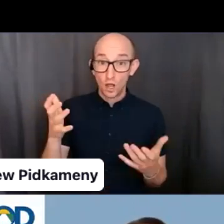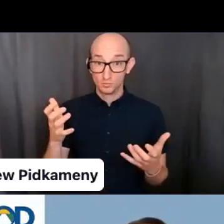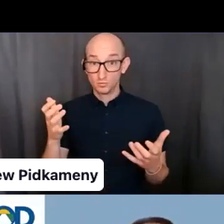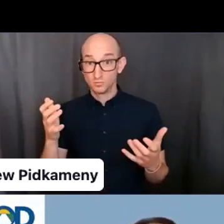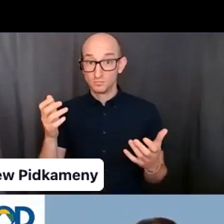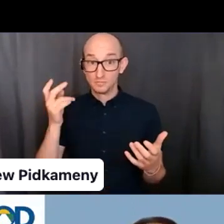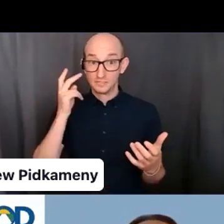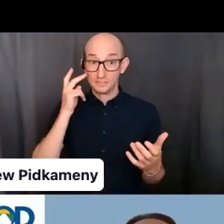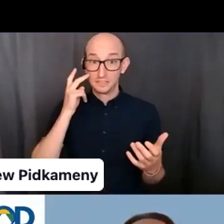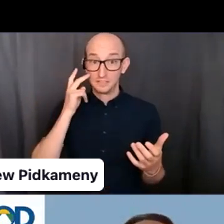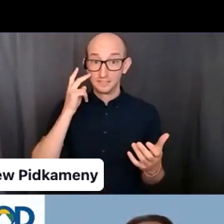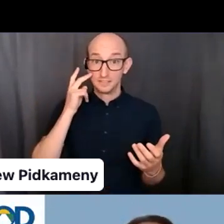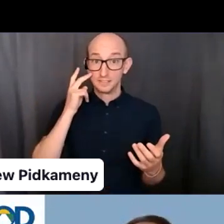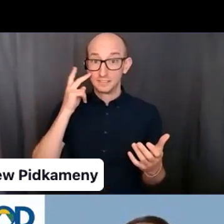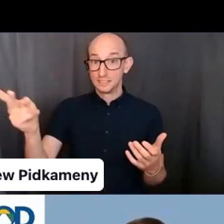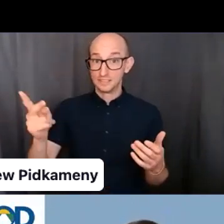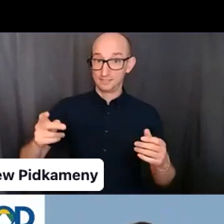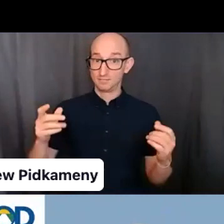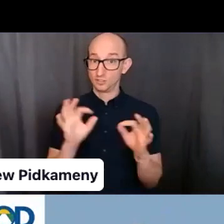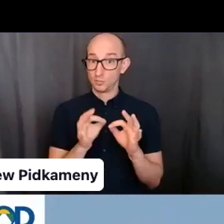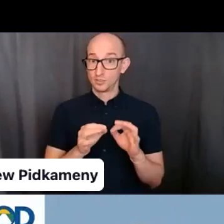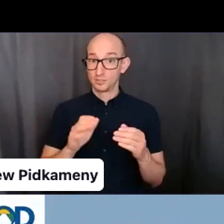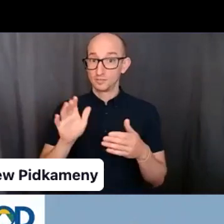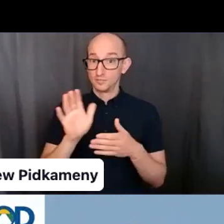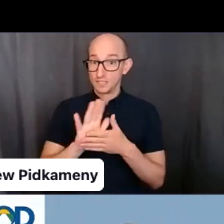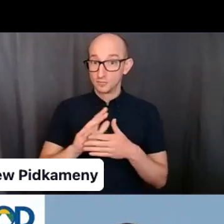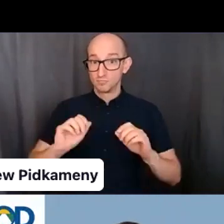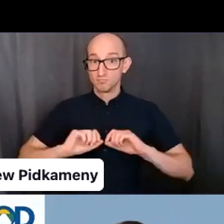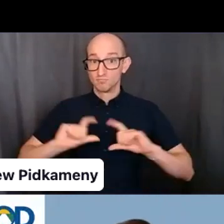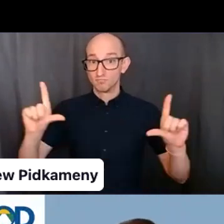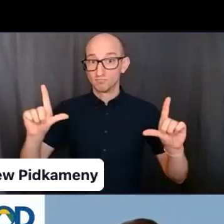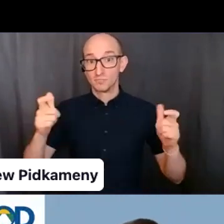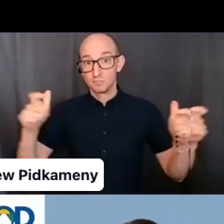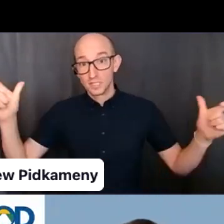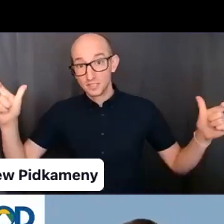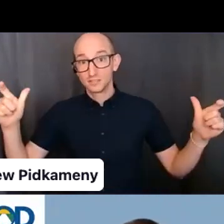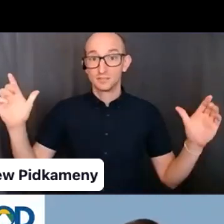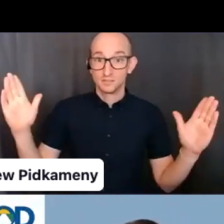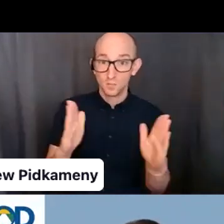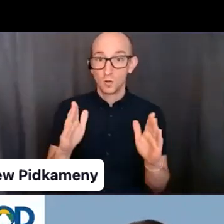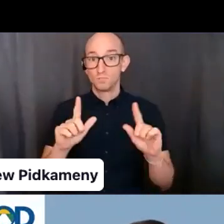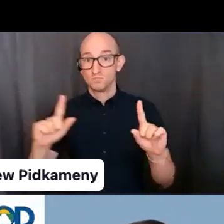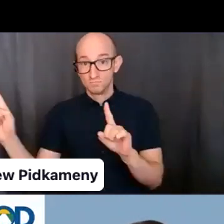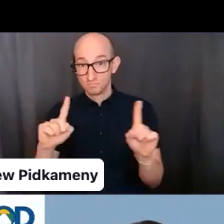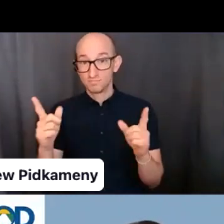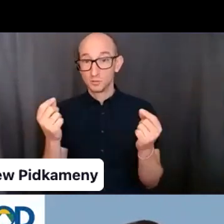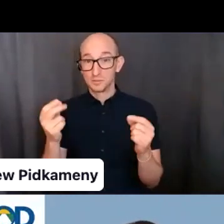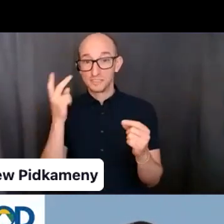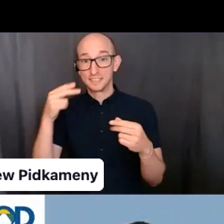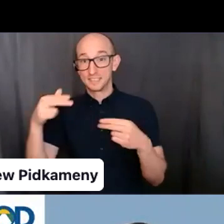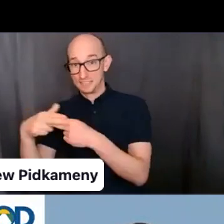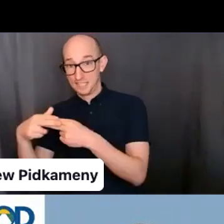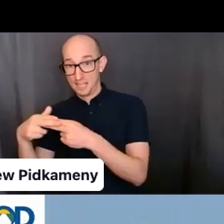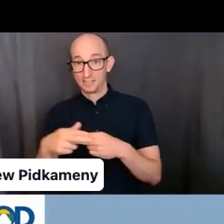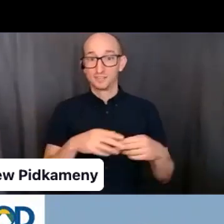interpreter's video appear larger or smaller, click and drag the line between the slides and the interpreter's